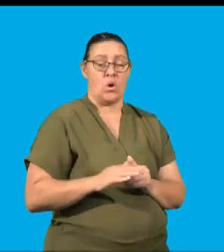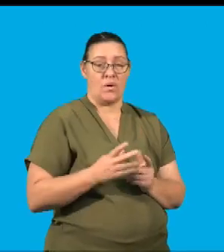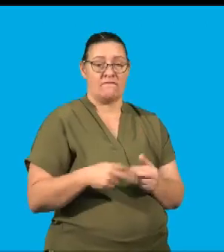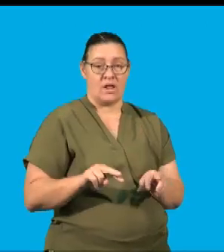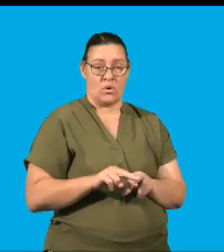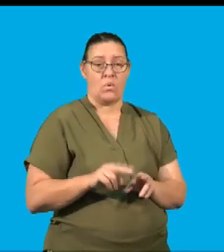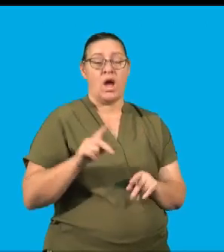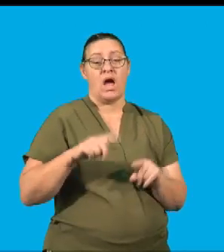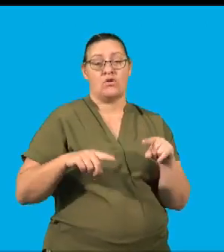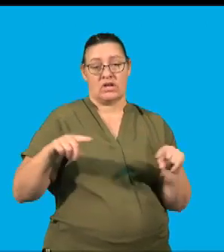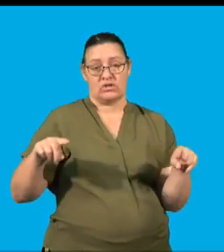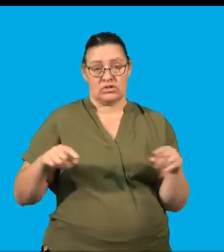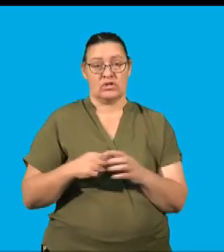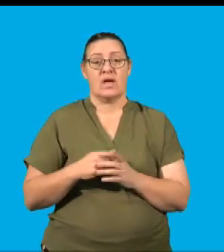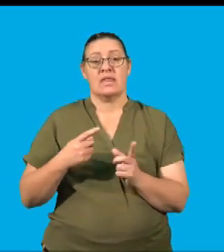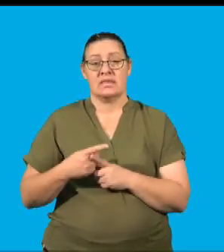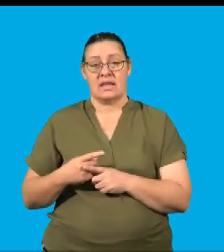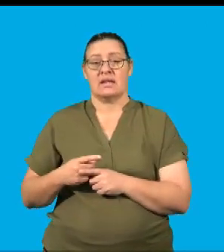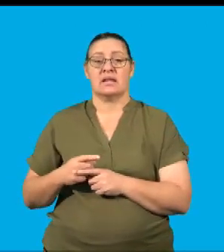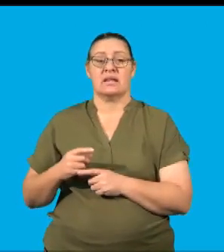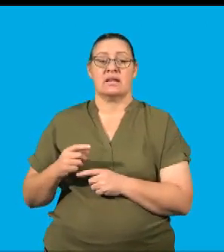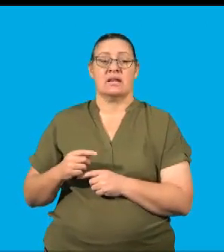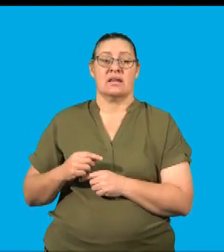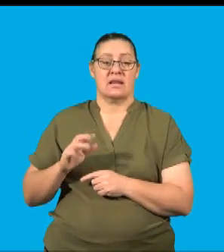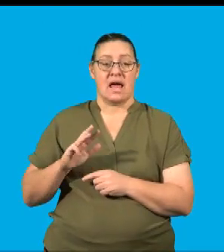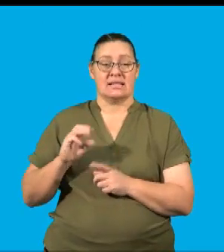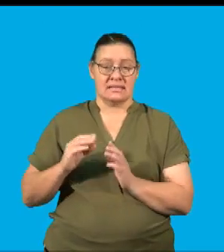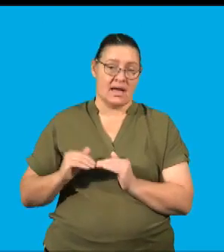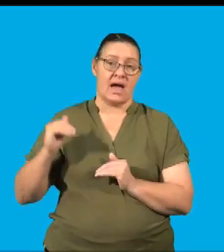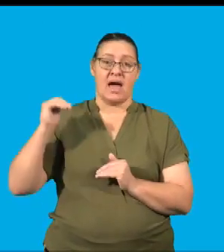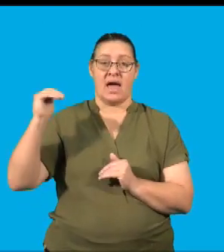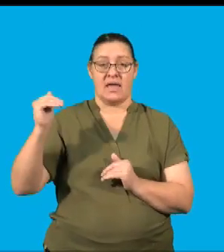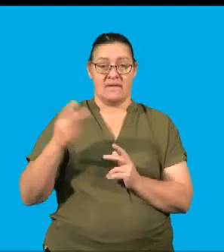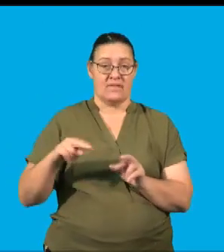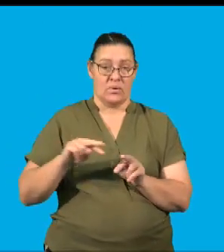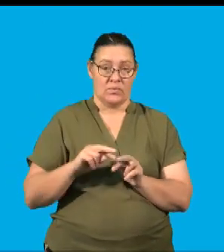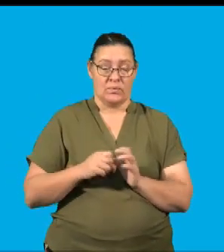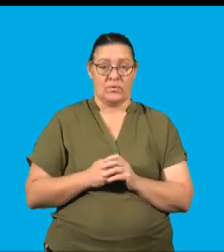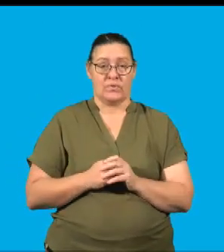value because they are arranged. And then we've got 90, meaning 90 is your highest